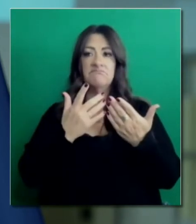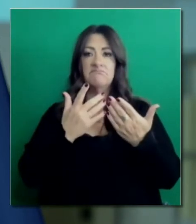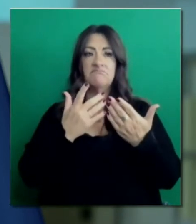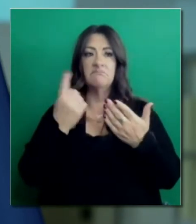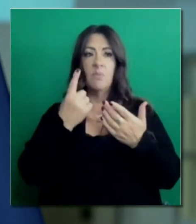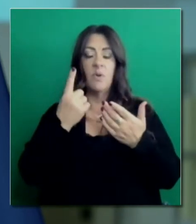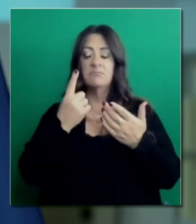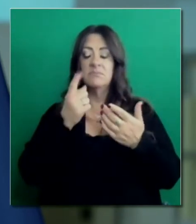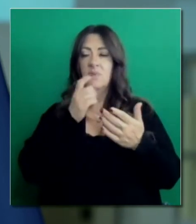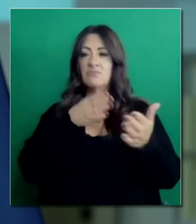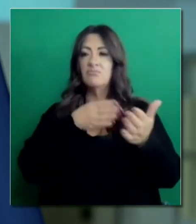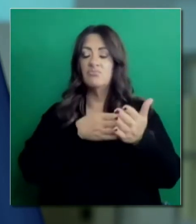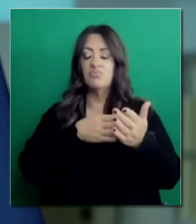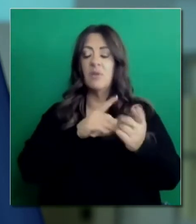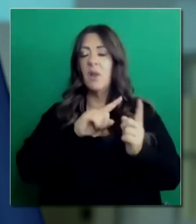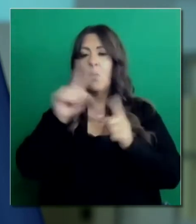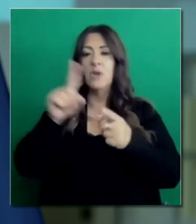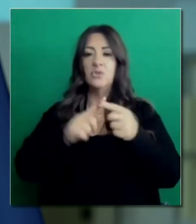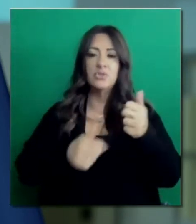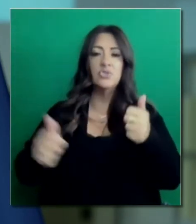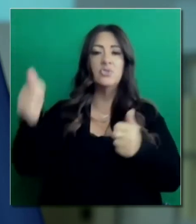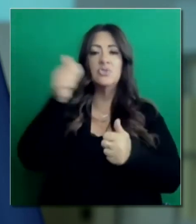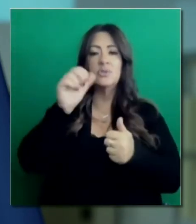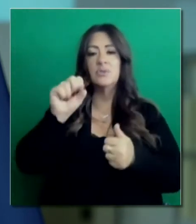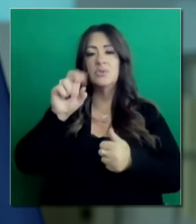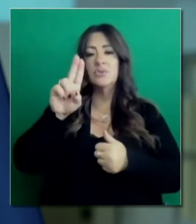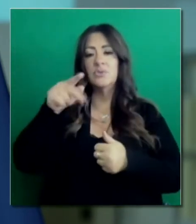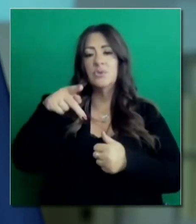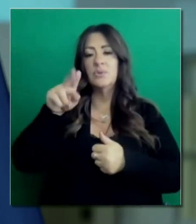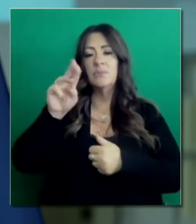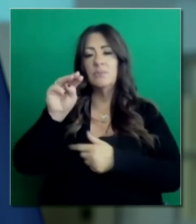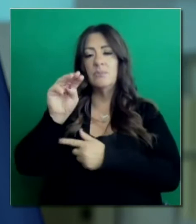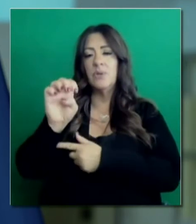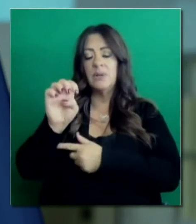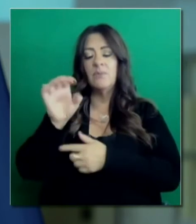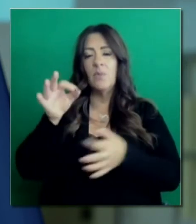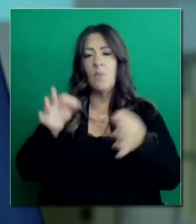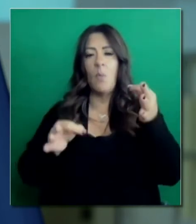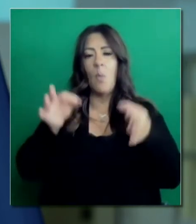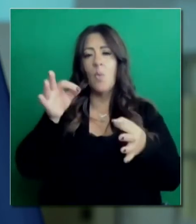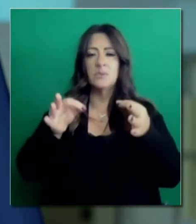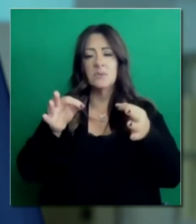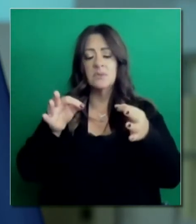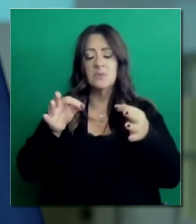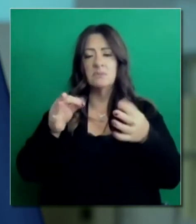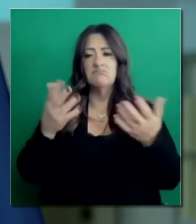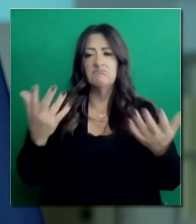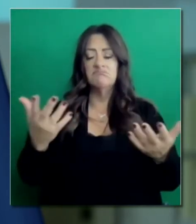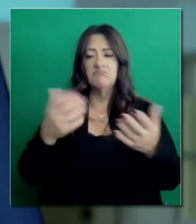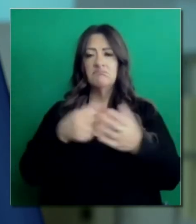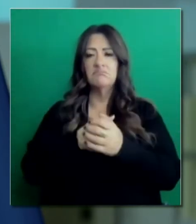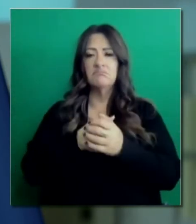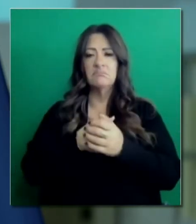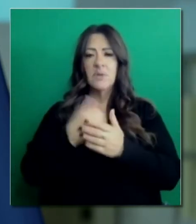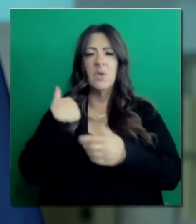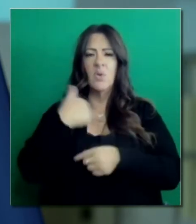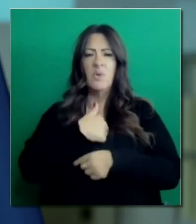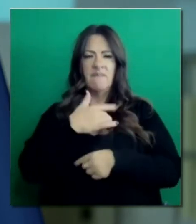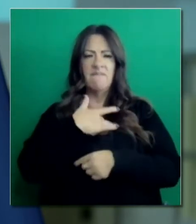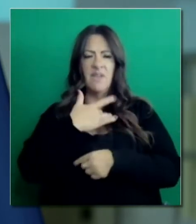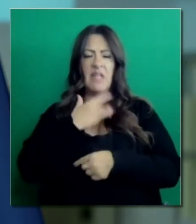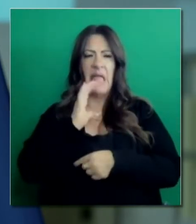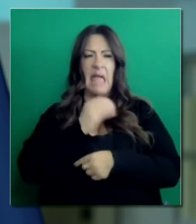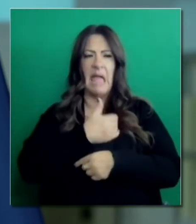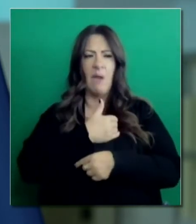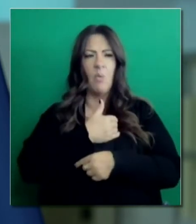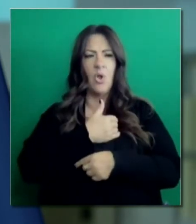squared support for one of our orders that we put out. But we feel like we're in firm footing and